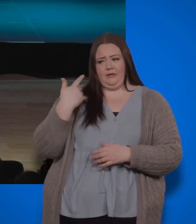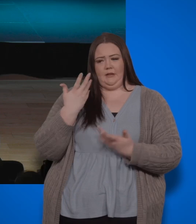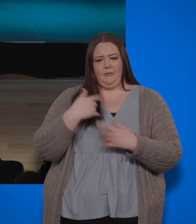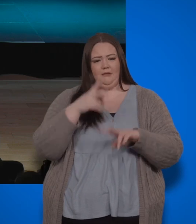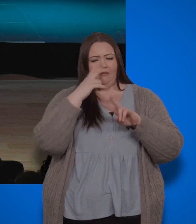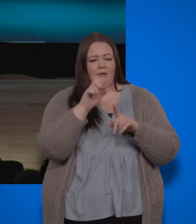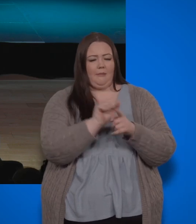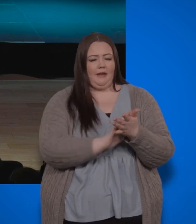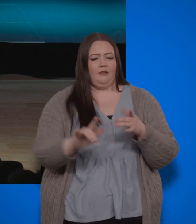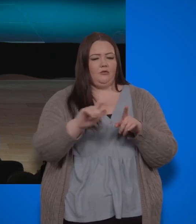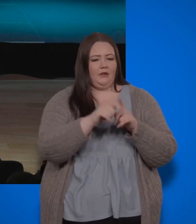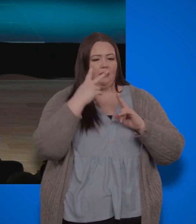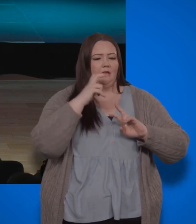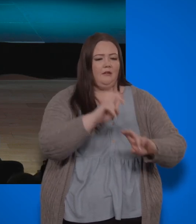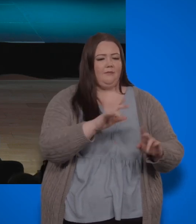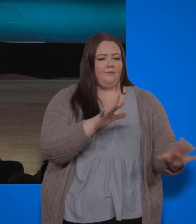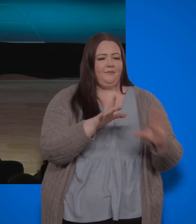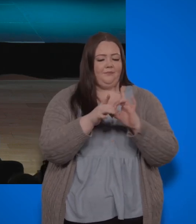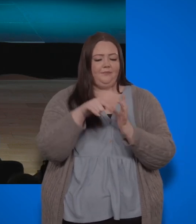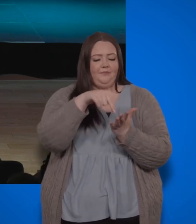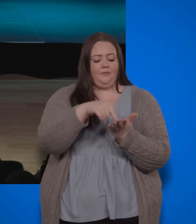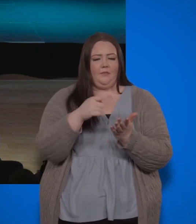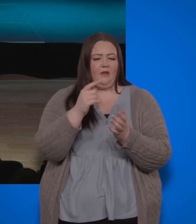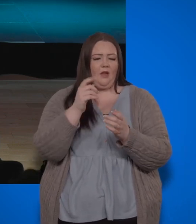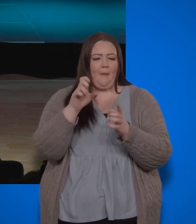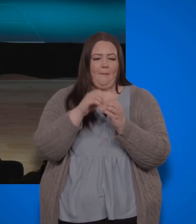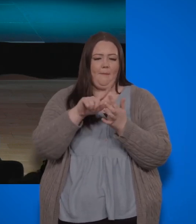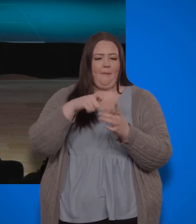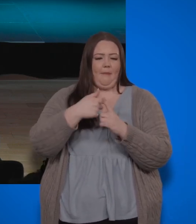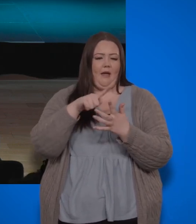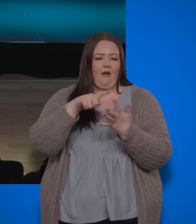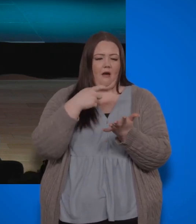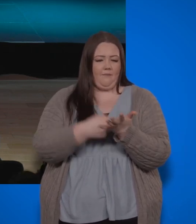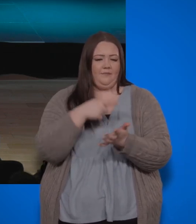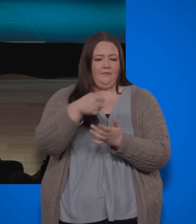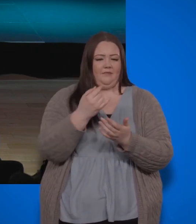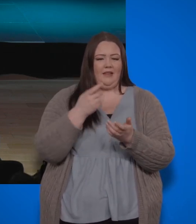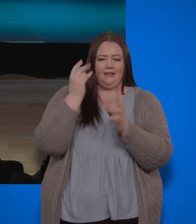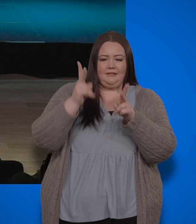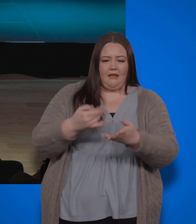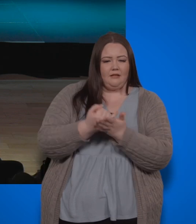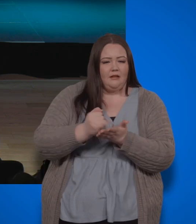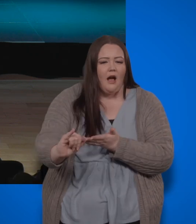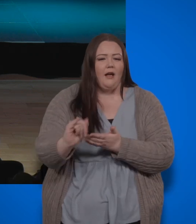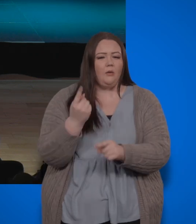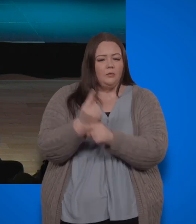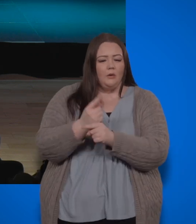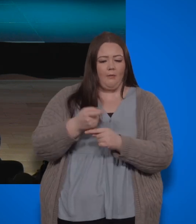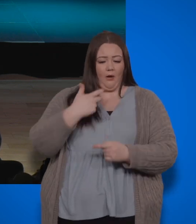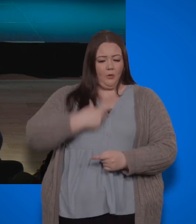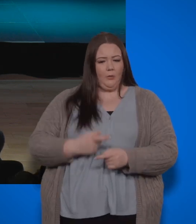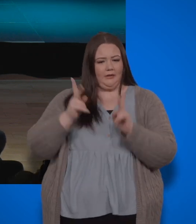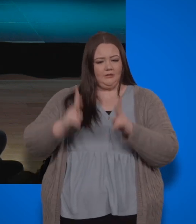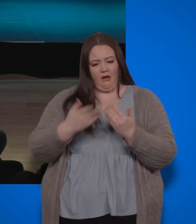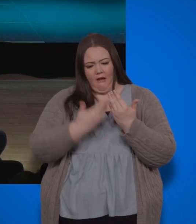So recently, I've been looking at this from a PhD. In conjunction, I read Ernest Becker's Denial of Death. And it talks about